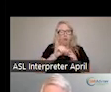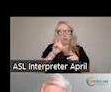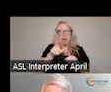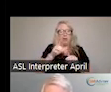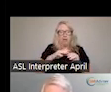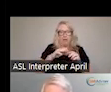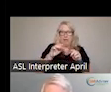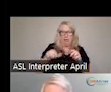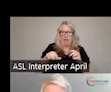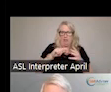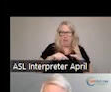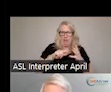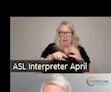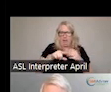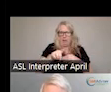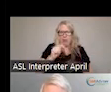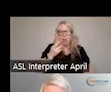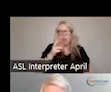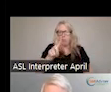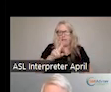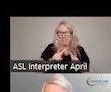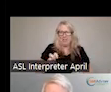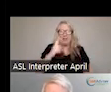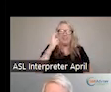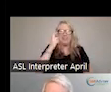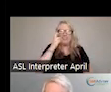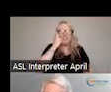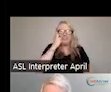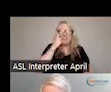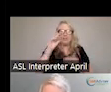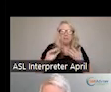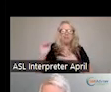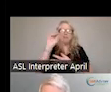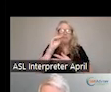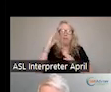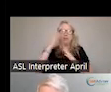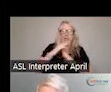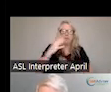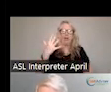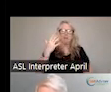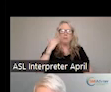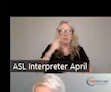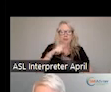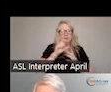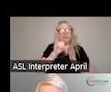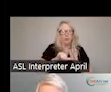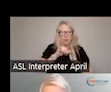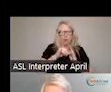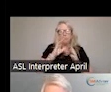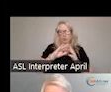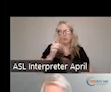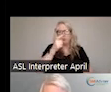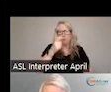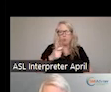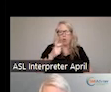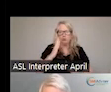here on threat assessment and response just jumped into the top 5 specifically because of the YouTube watchers.